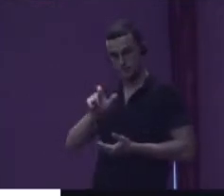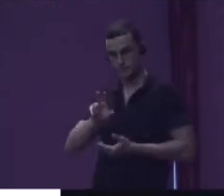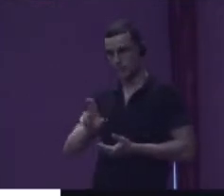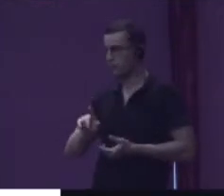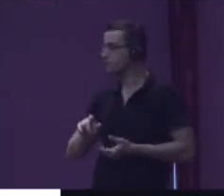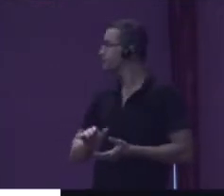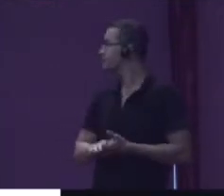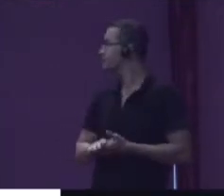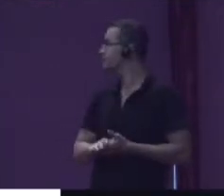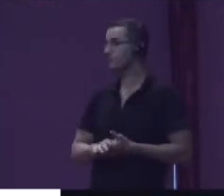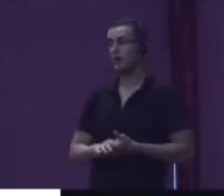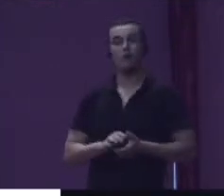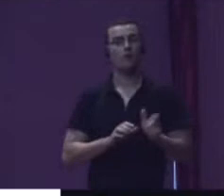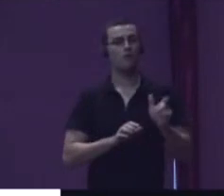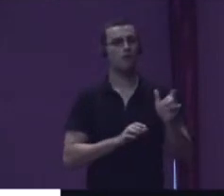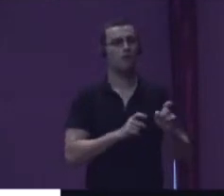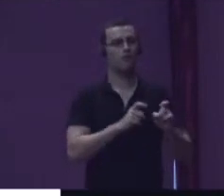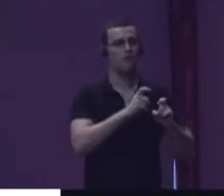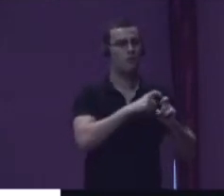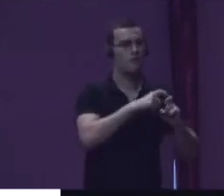she should use warm water.